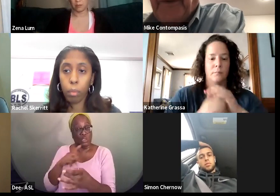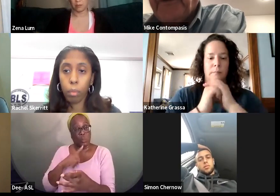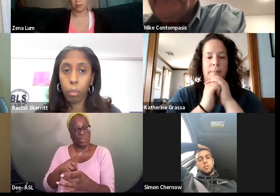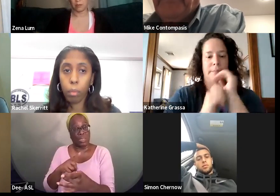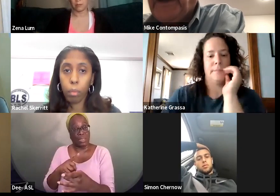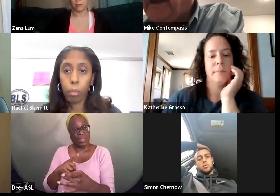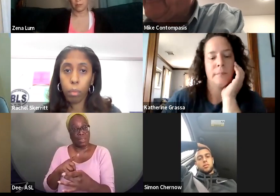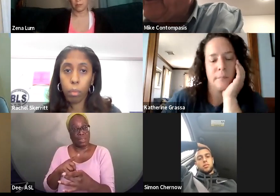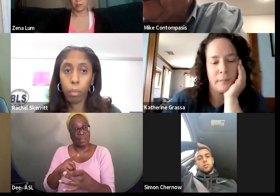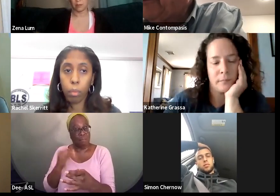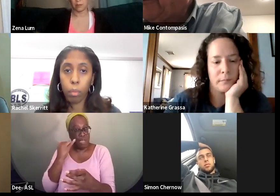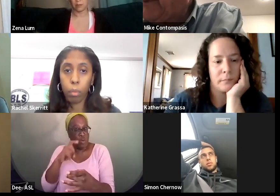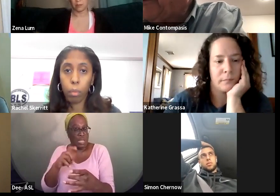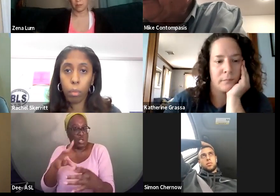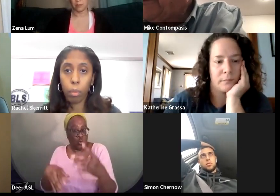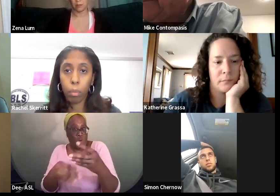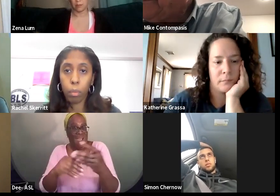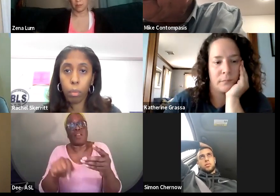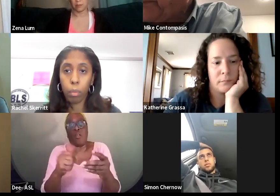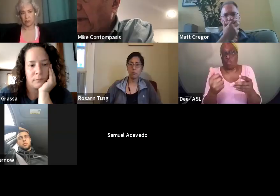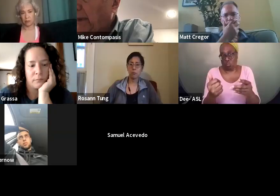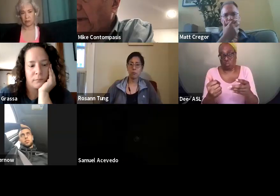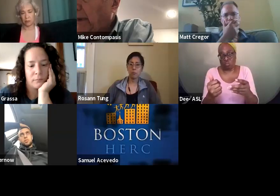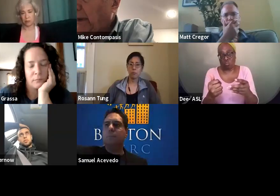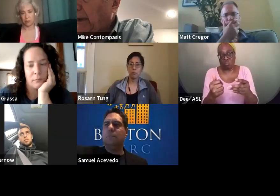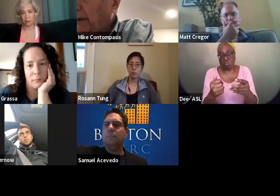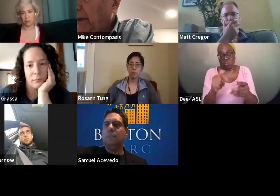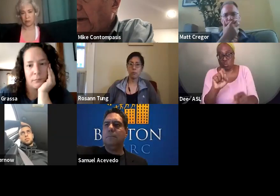that others need to be added to those 2 subjects.